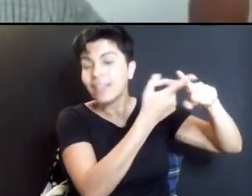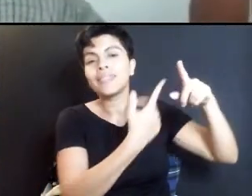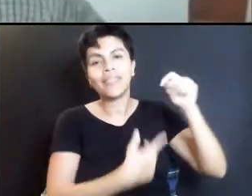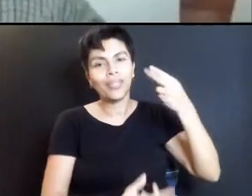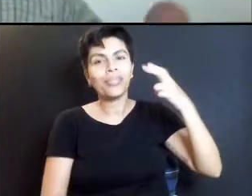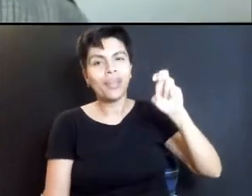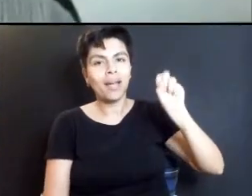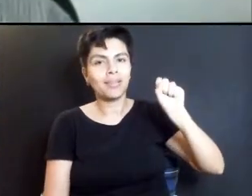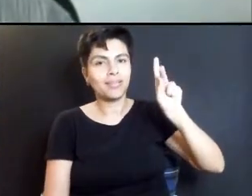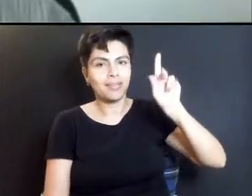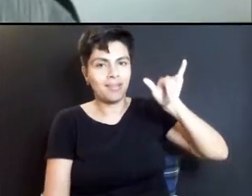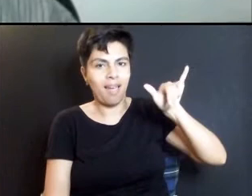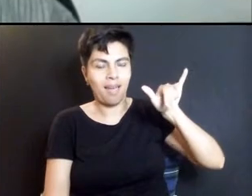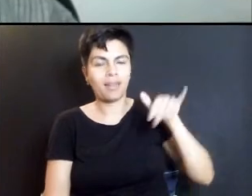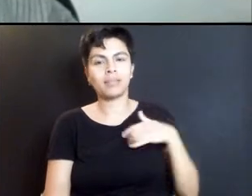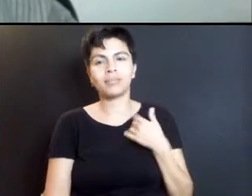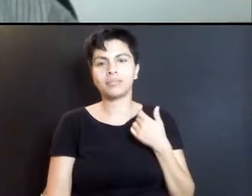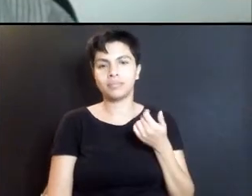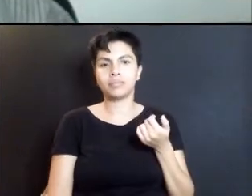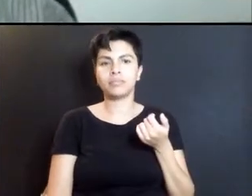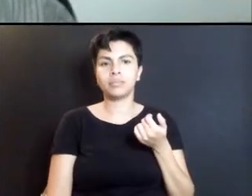the sky.